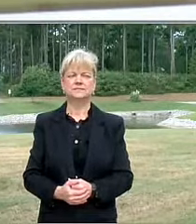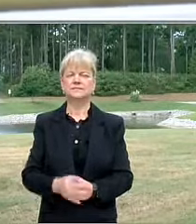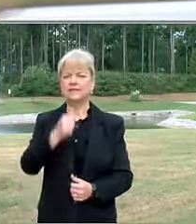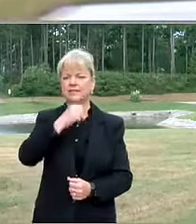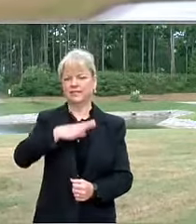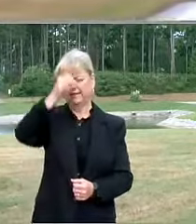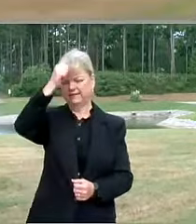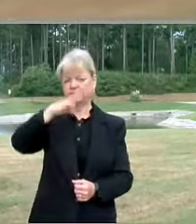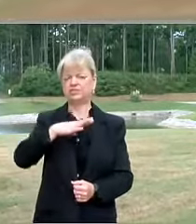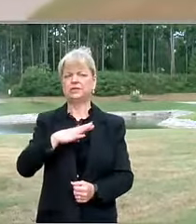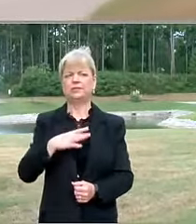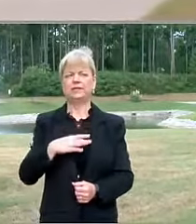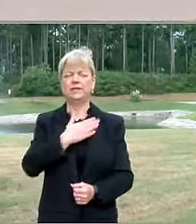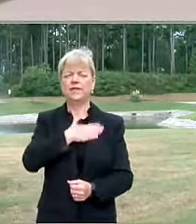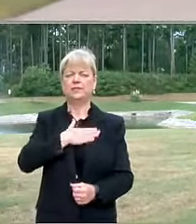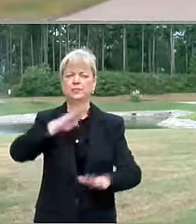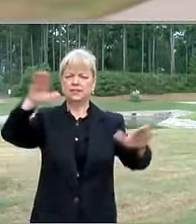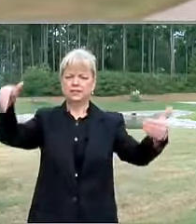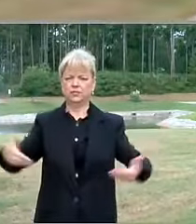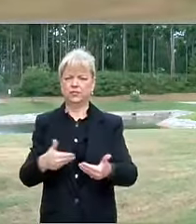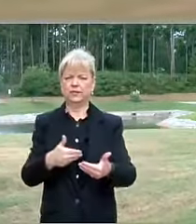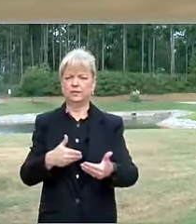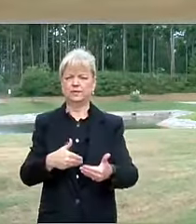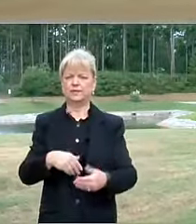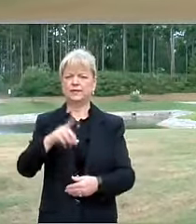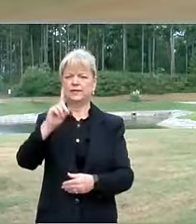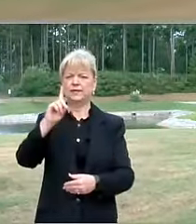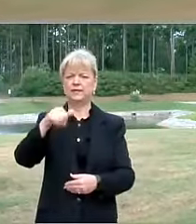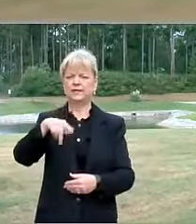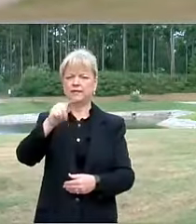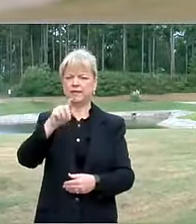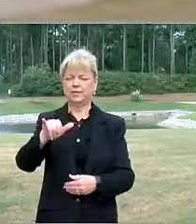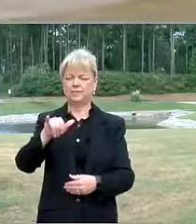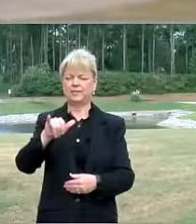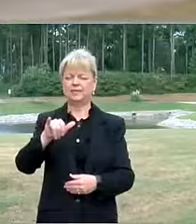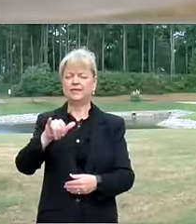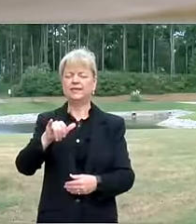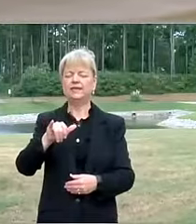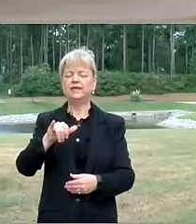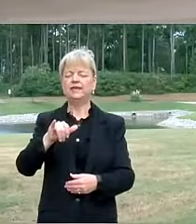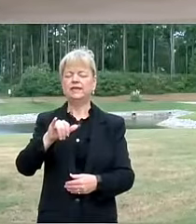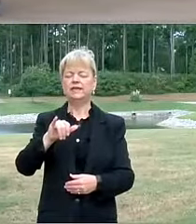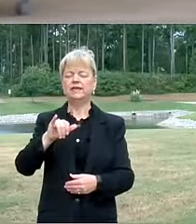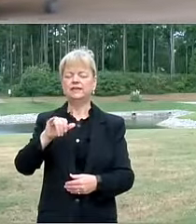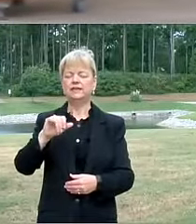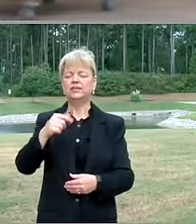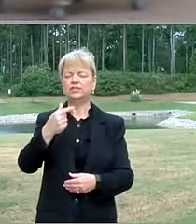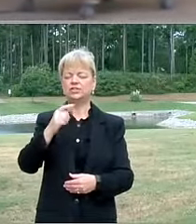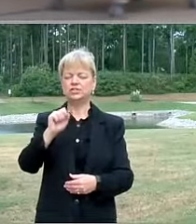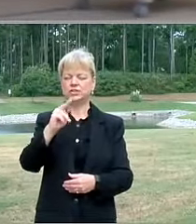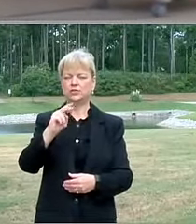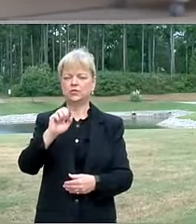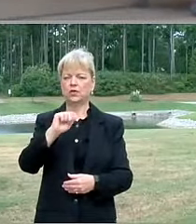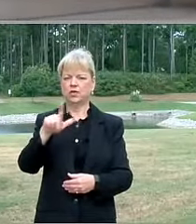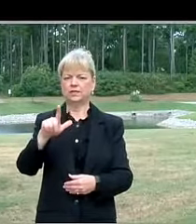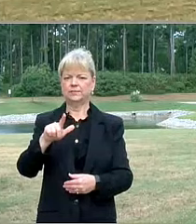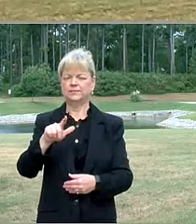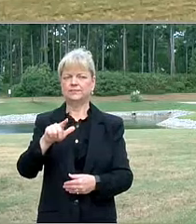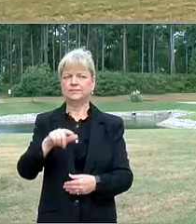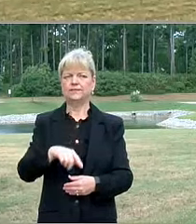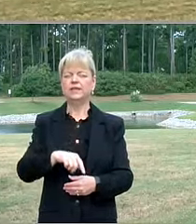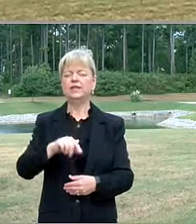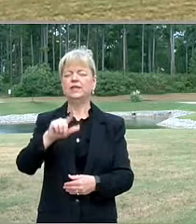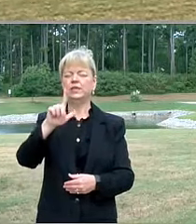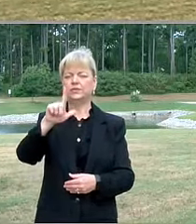Ladies and gentlemen, please welcome Deputy Commanding General and Acting Commander, U.S. Army Material Command, Lieutenant General Chris